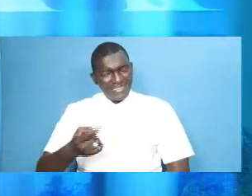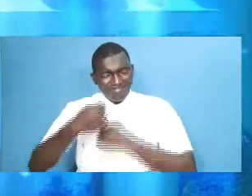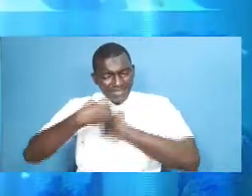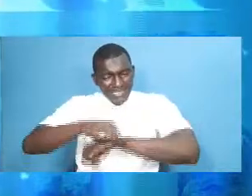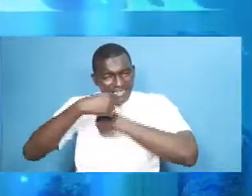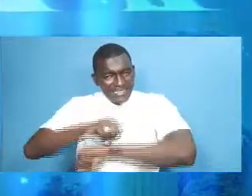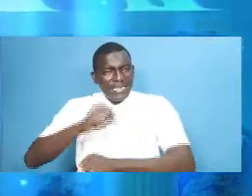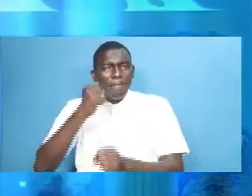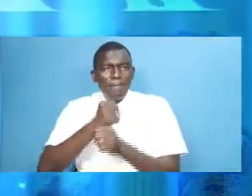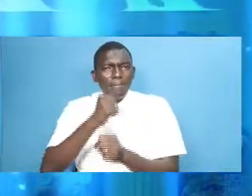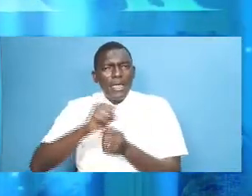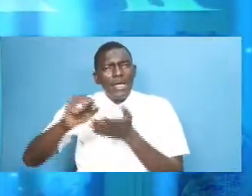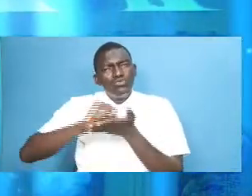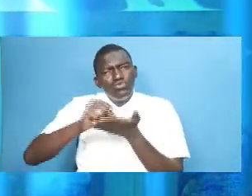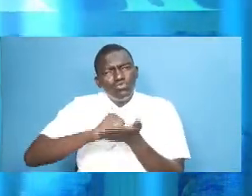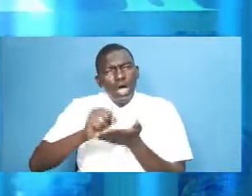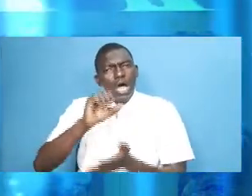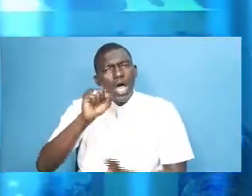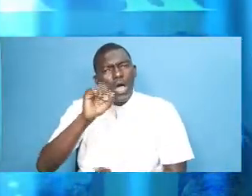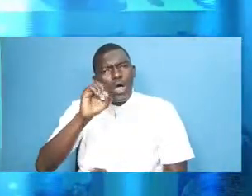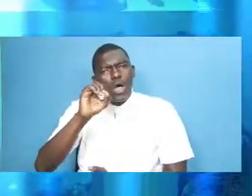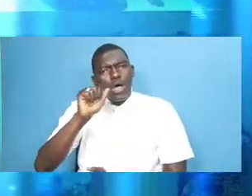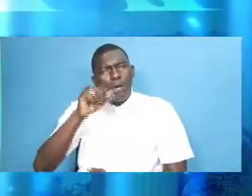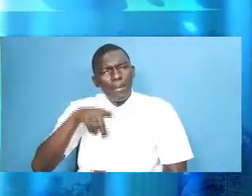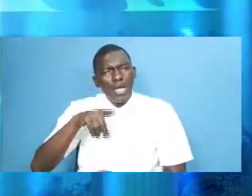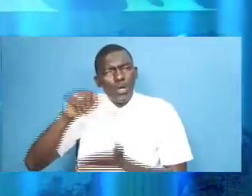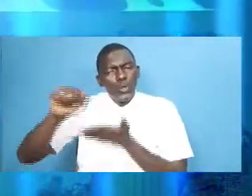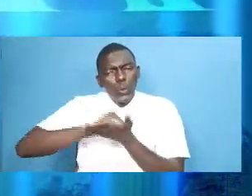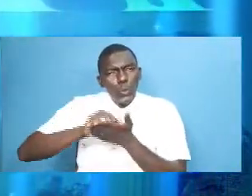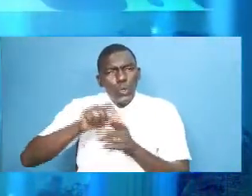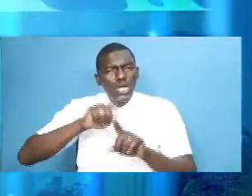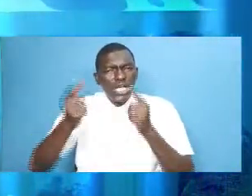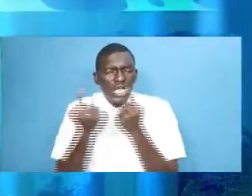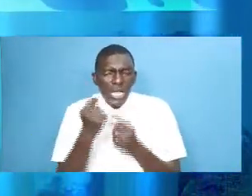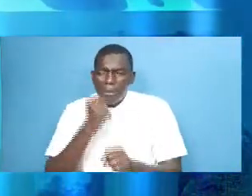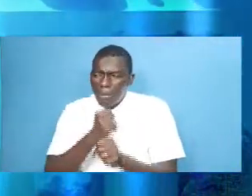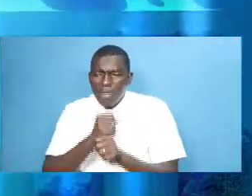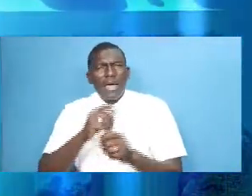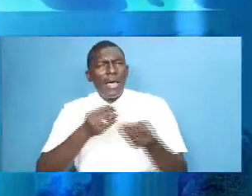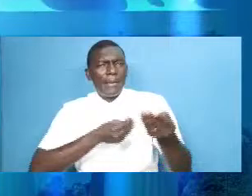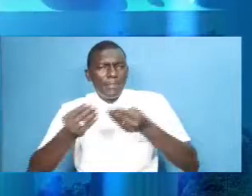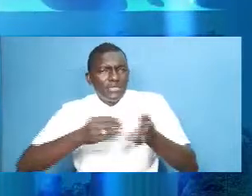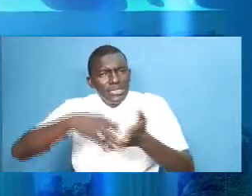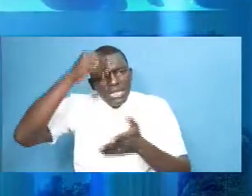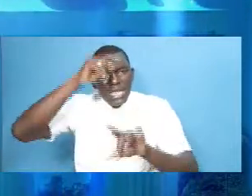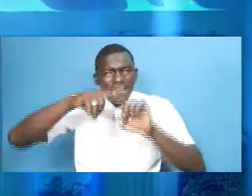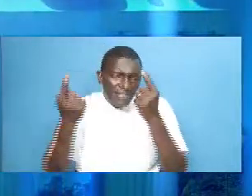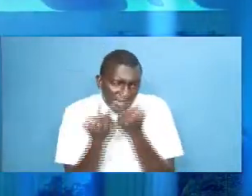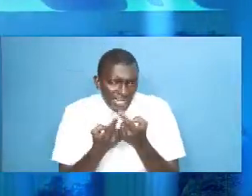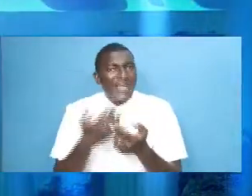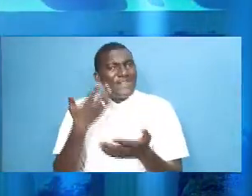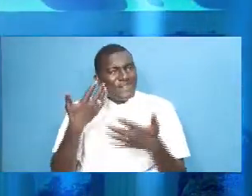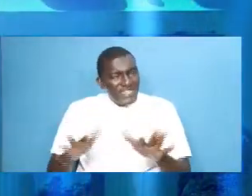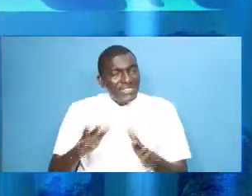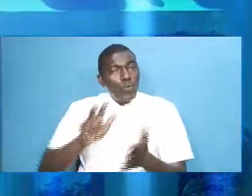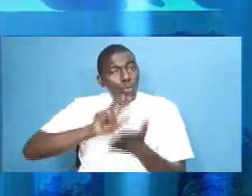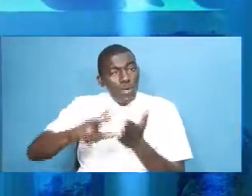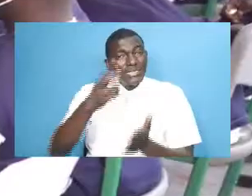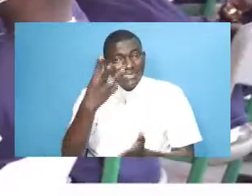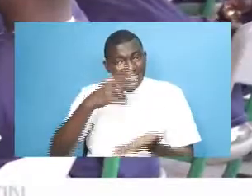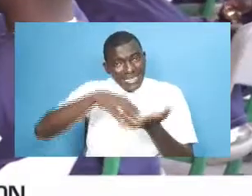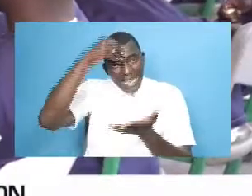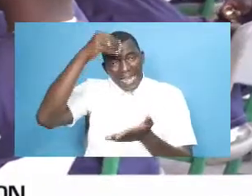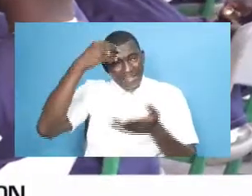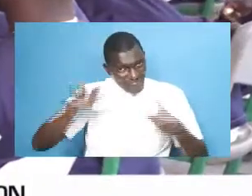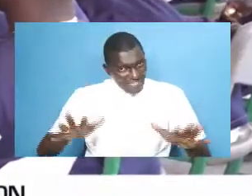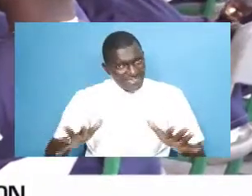soap production, micro-gardening and entrepreneurship at the Mile 2 Central Prison in Banjul. Omar Pijalo has the rest of that.